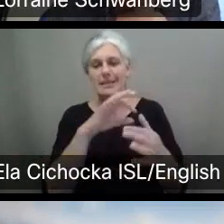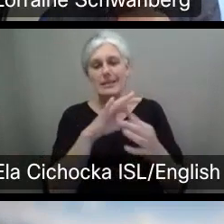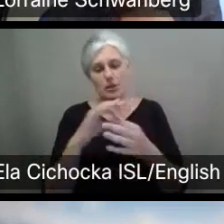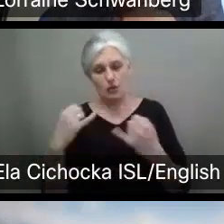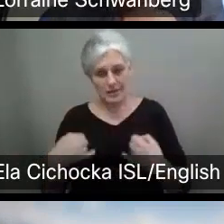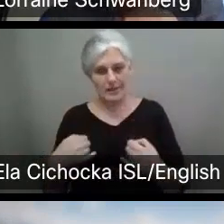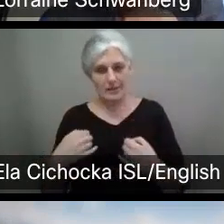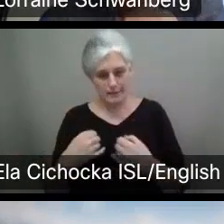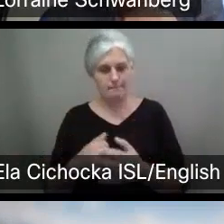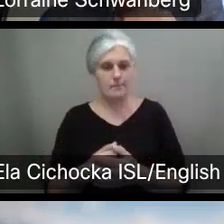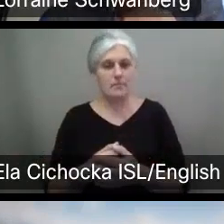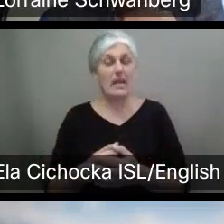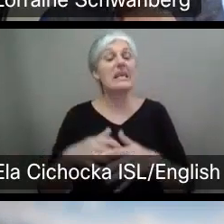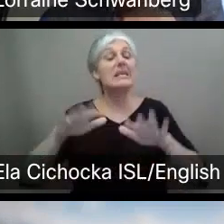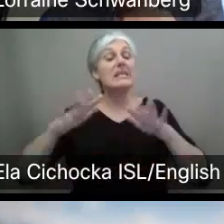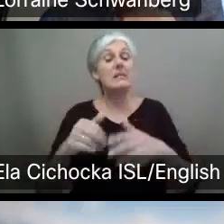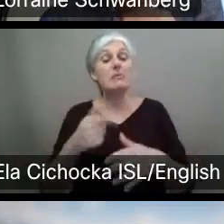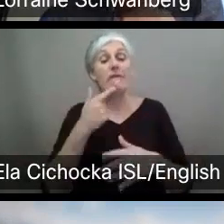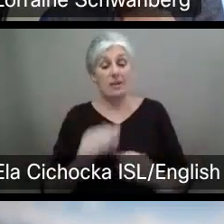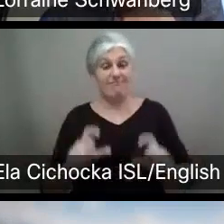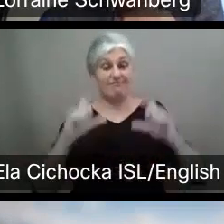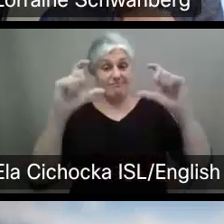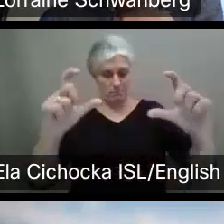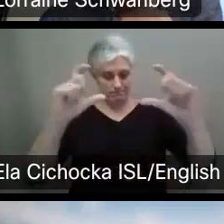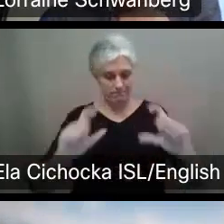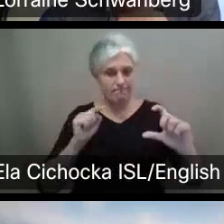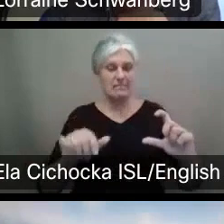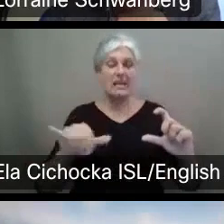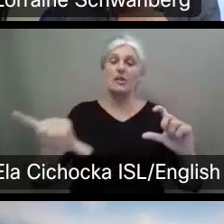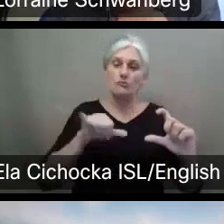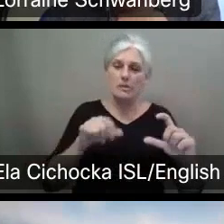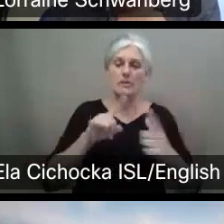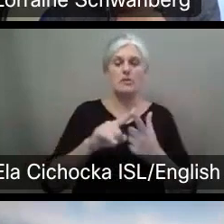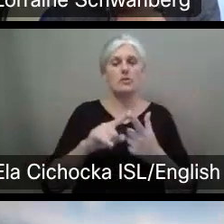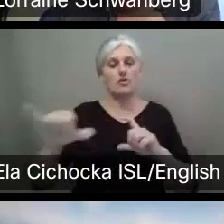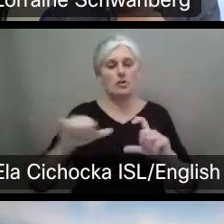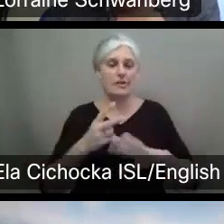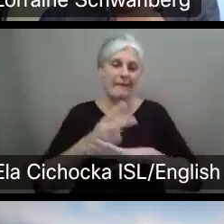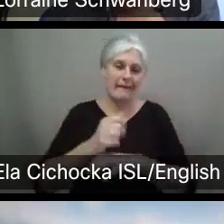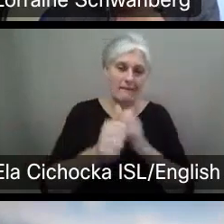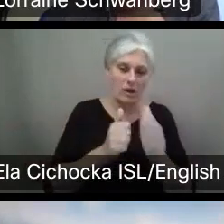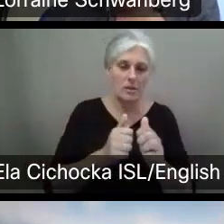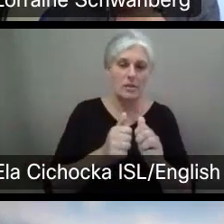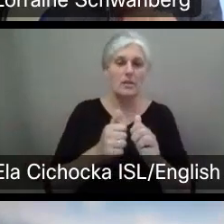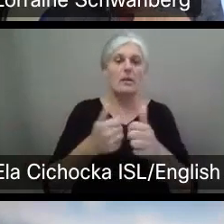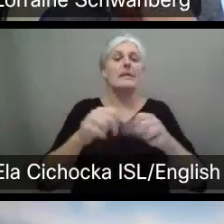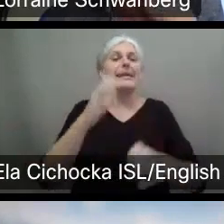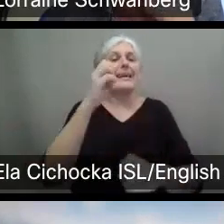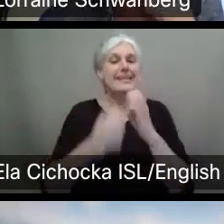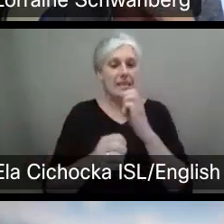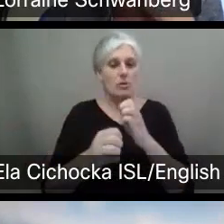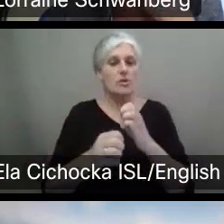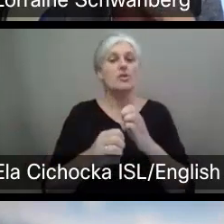illness. Similarly to the other one, there was surgery or a surgical intervention that resulted in an unanticipated